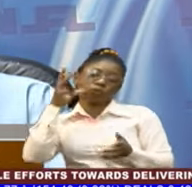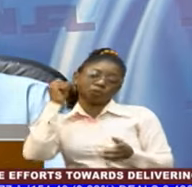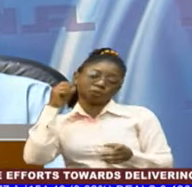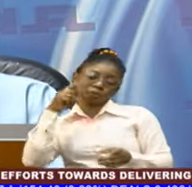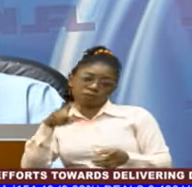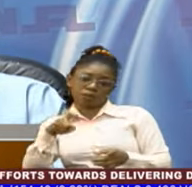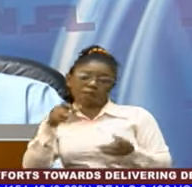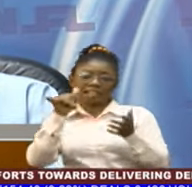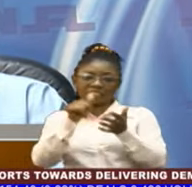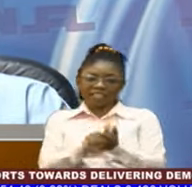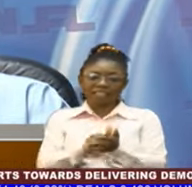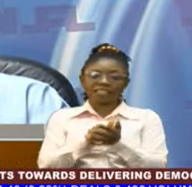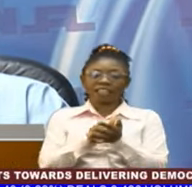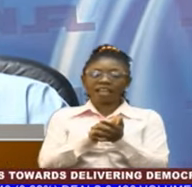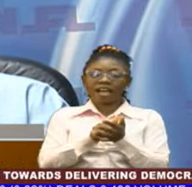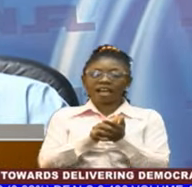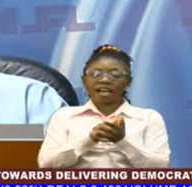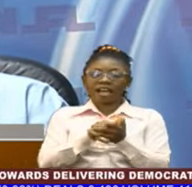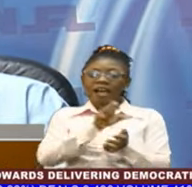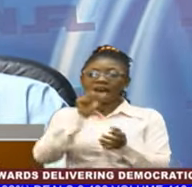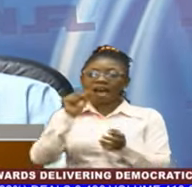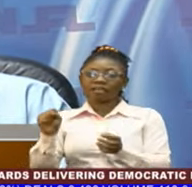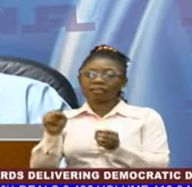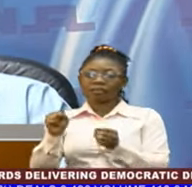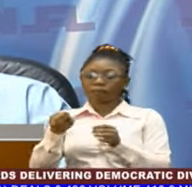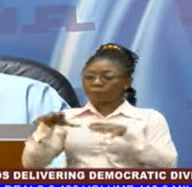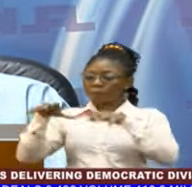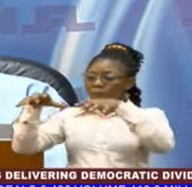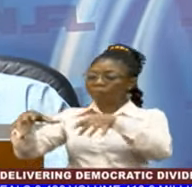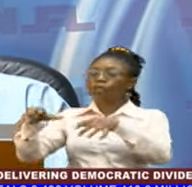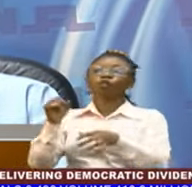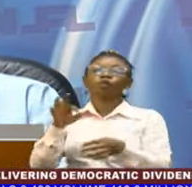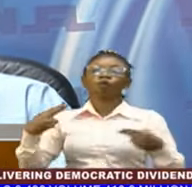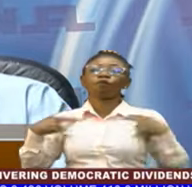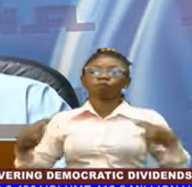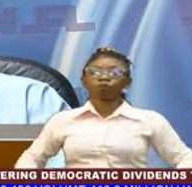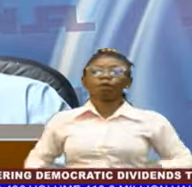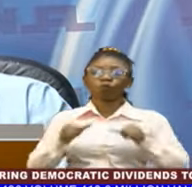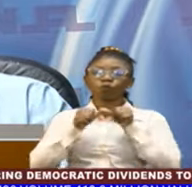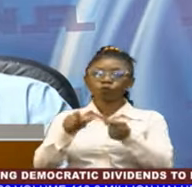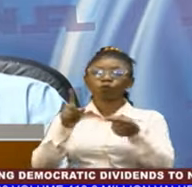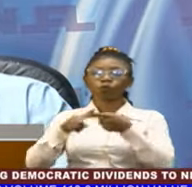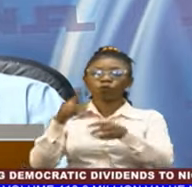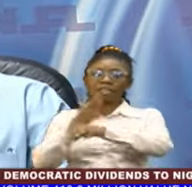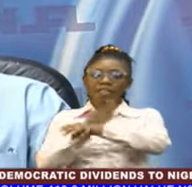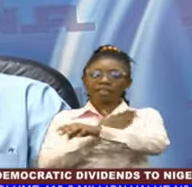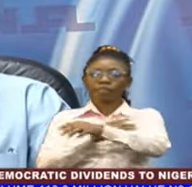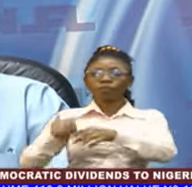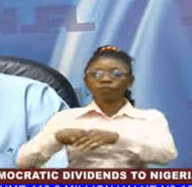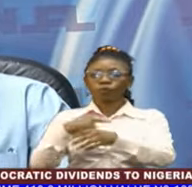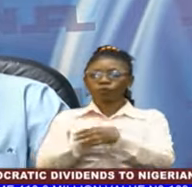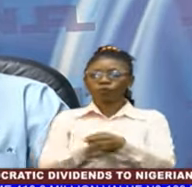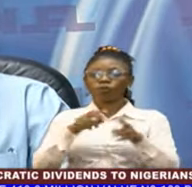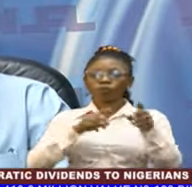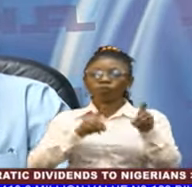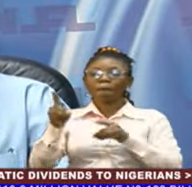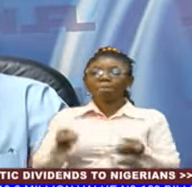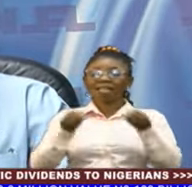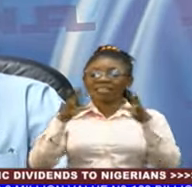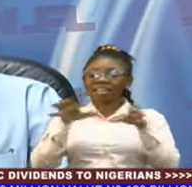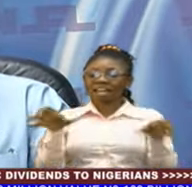that as the population of humans continued to increase, we carry out a number of activities